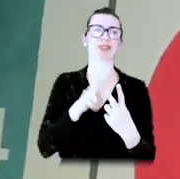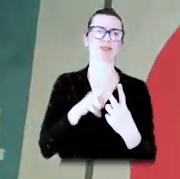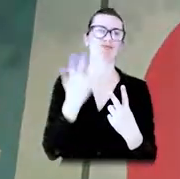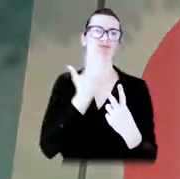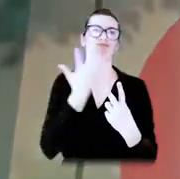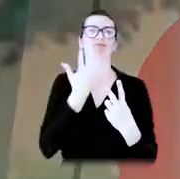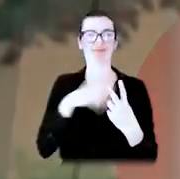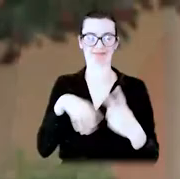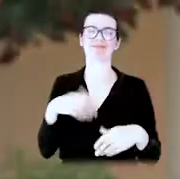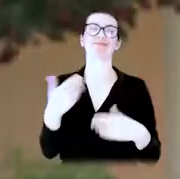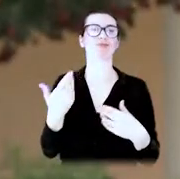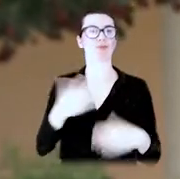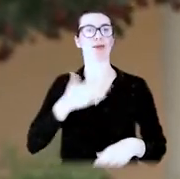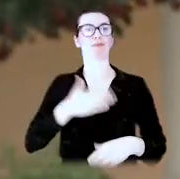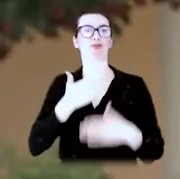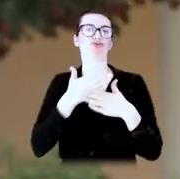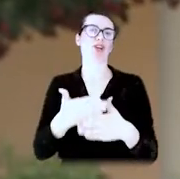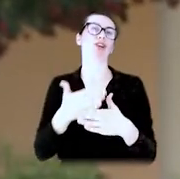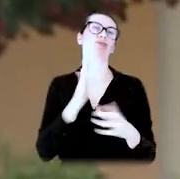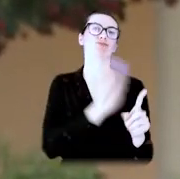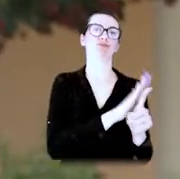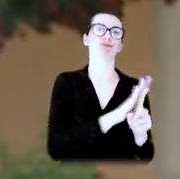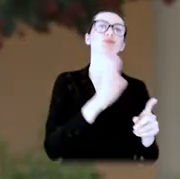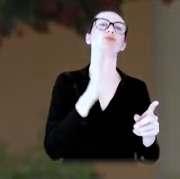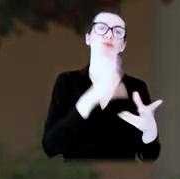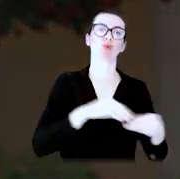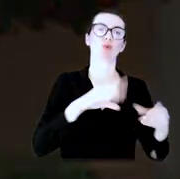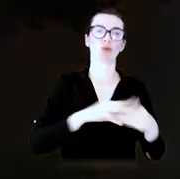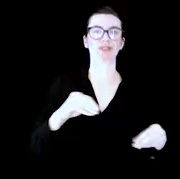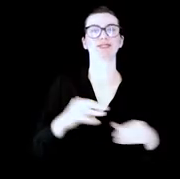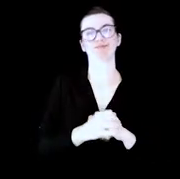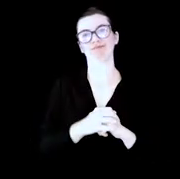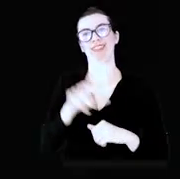newfound love and a new beginning.